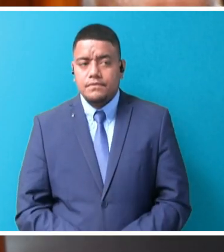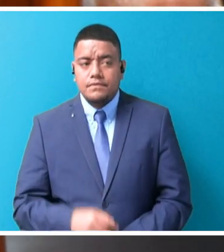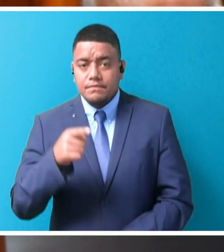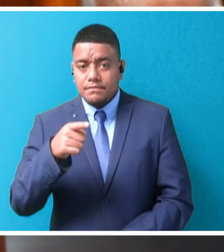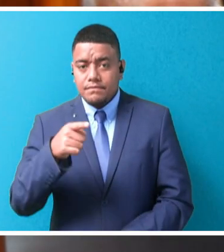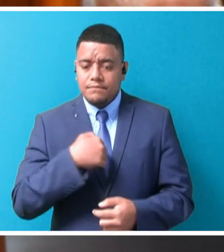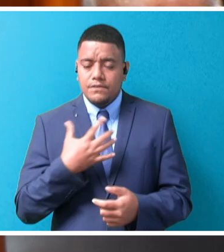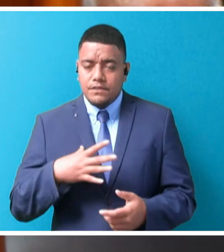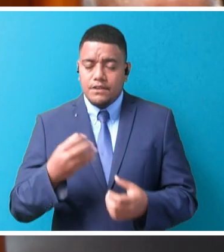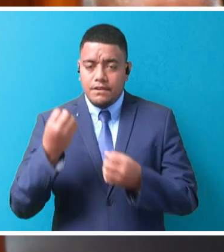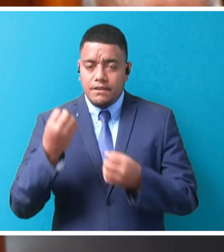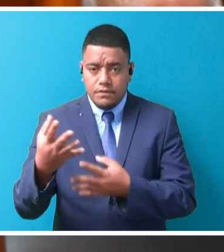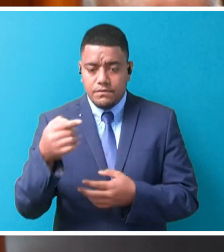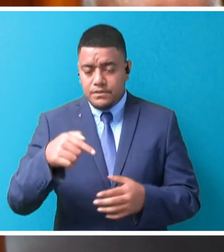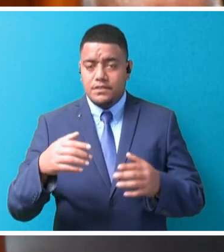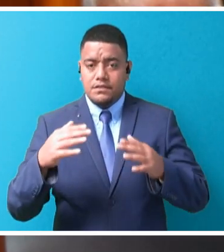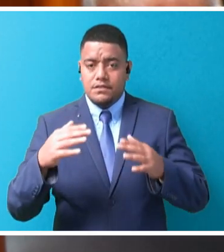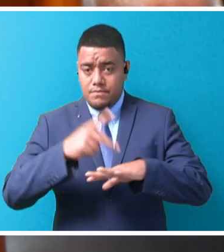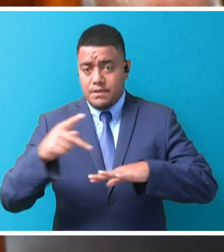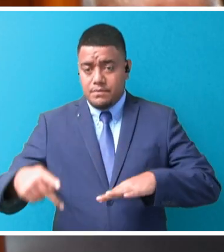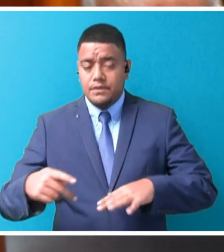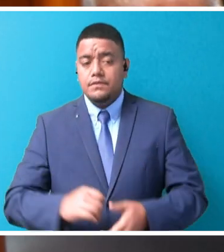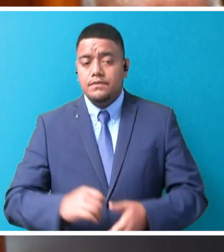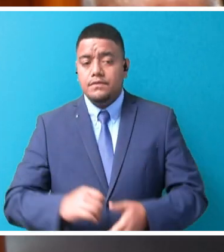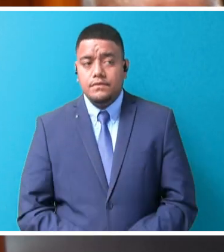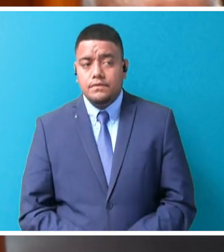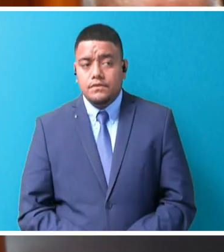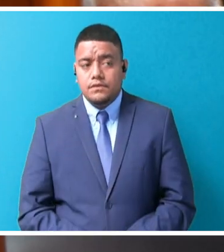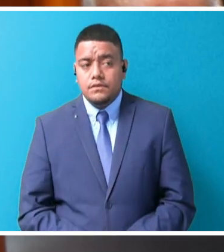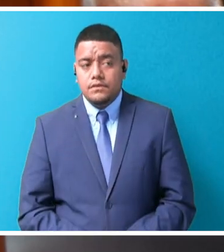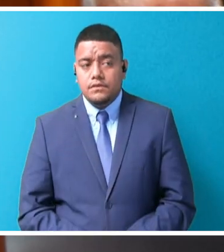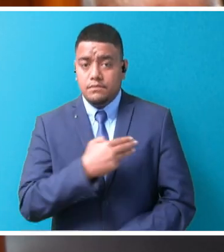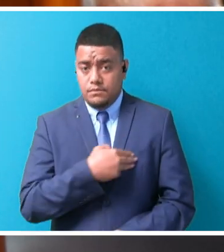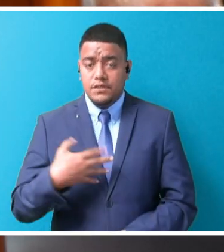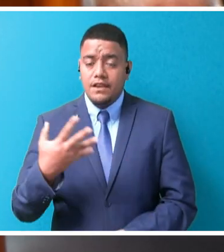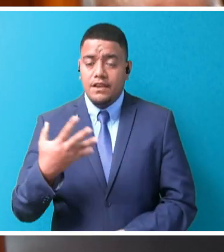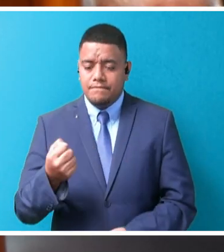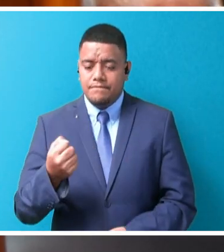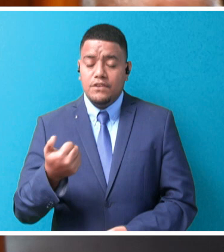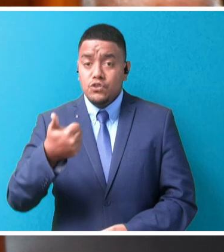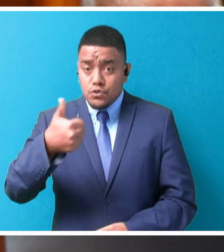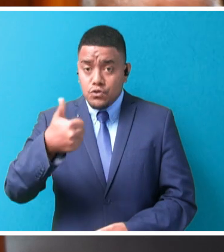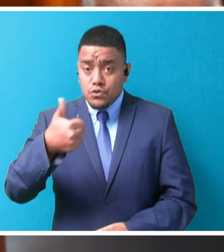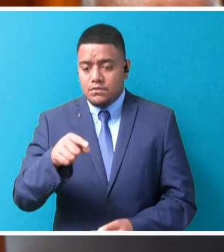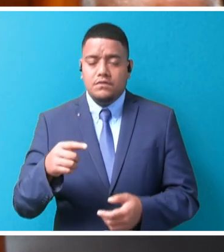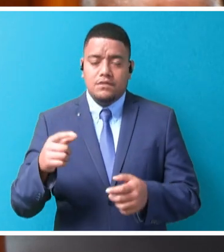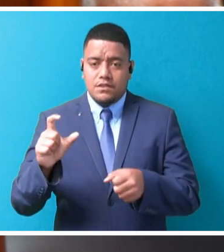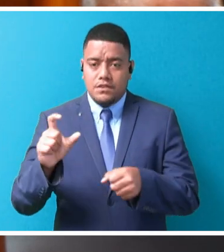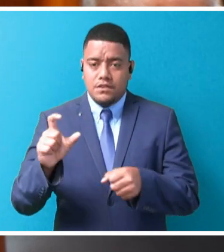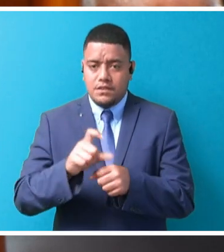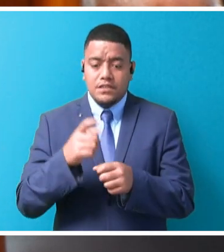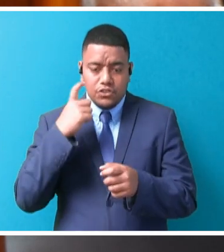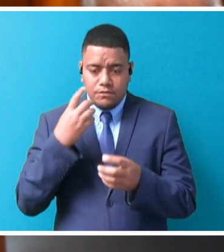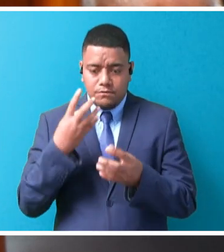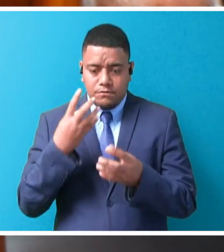spirit, I am delighted to inform this august House the Ministry has adopted a co-creation approach to